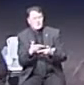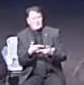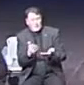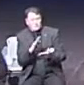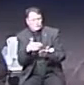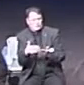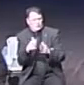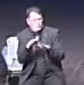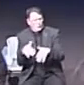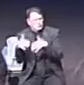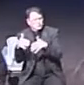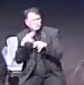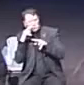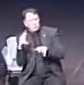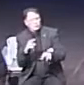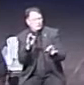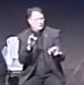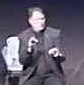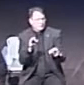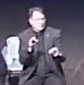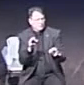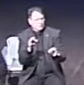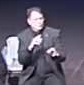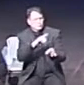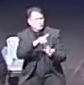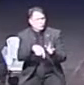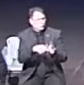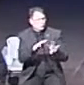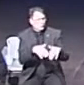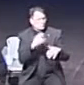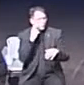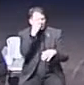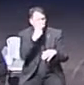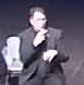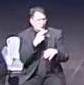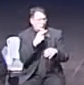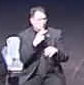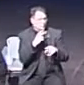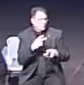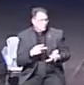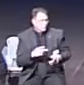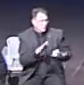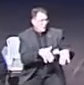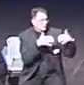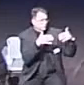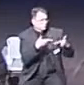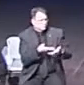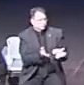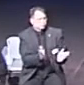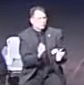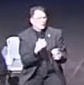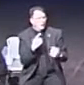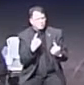language audiences, for our sensory audiences, which is also our deaf-blind audiences, for example. It gave a unique